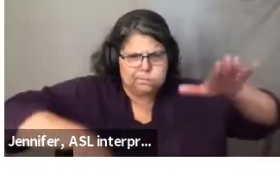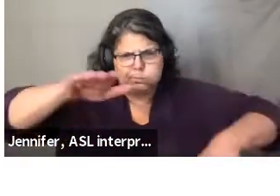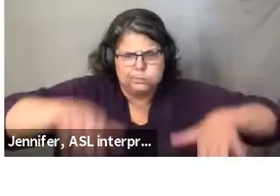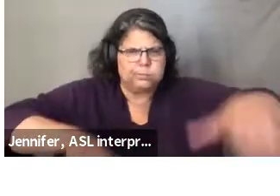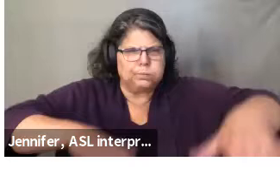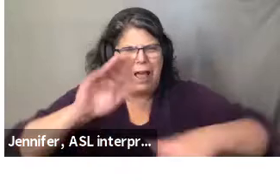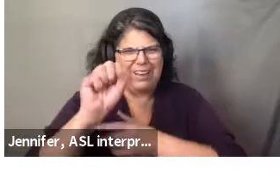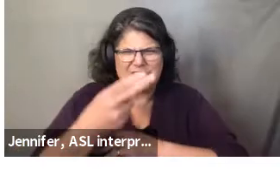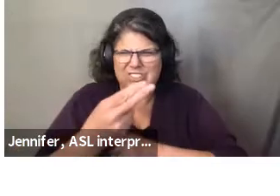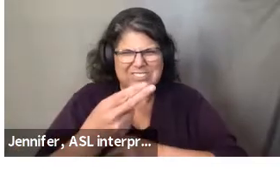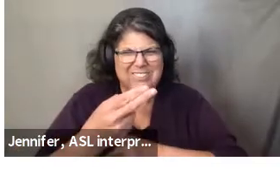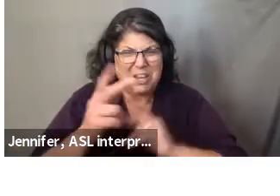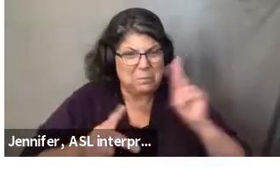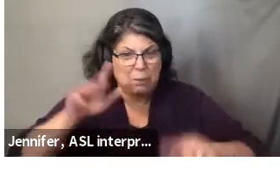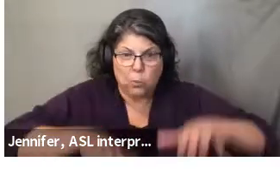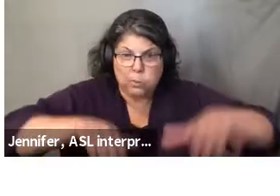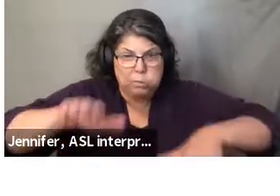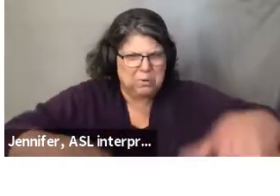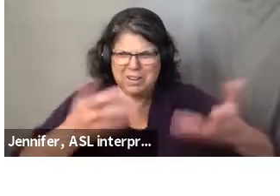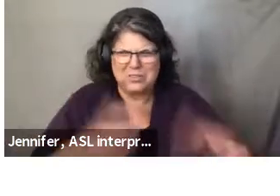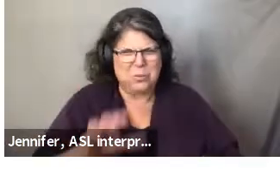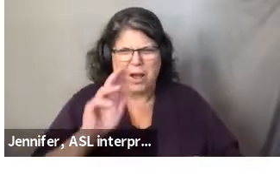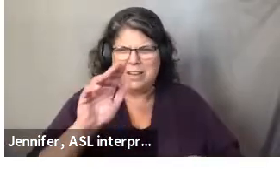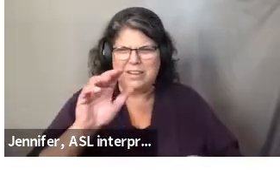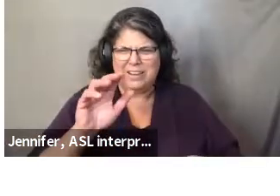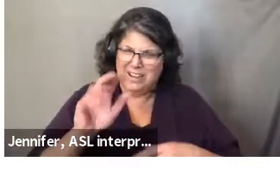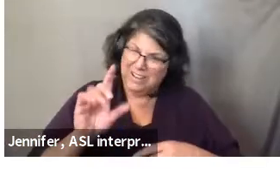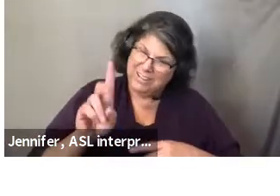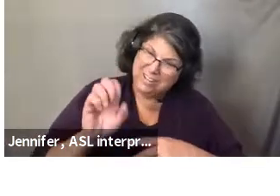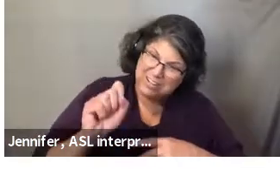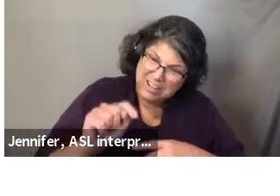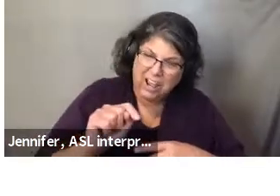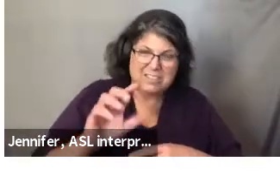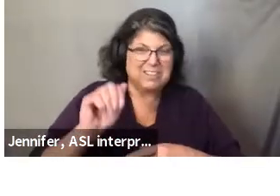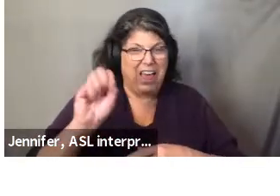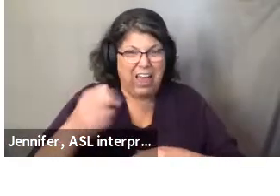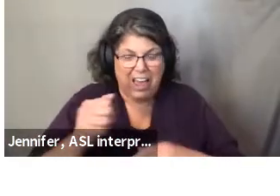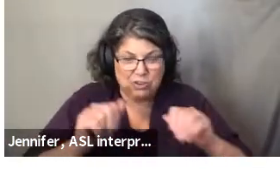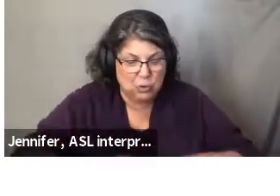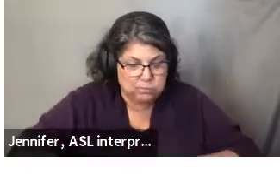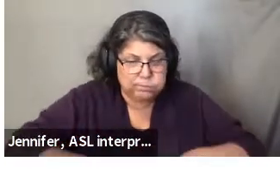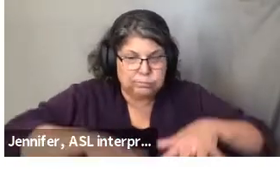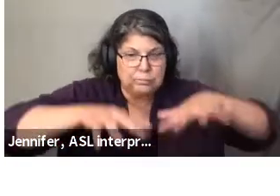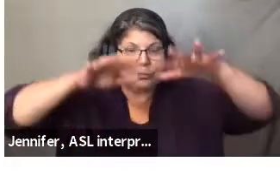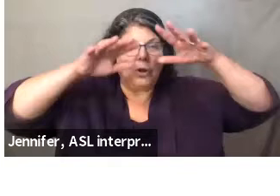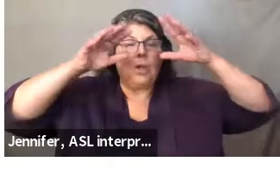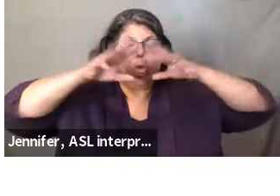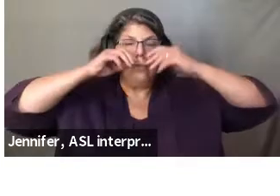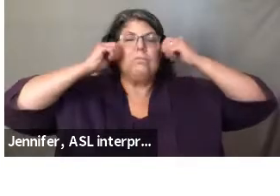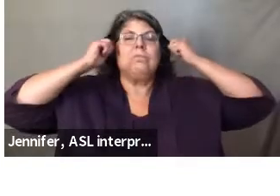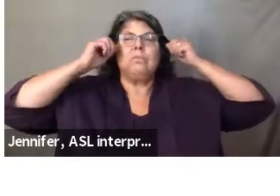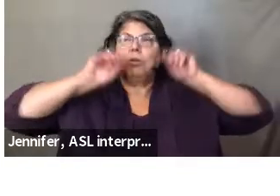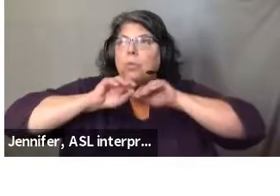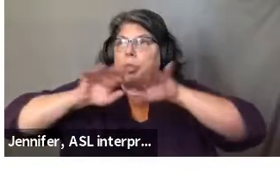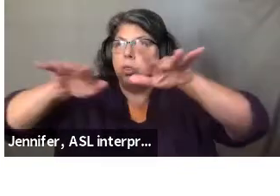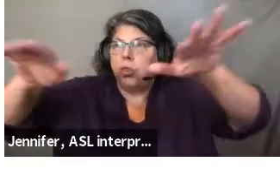and wet so it doesn't create a lot of fugitive dust to get out into the community, to get